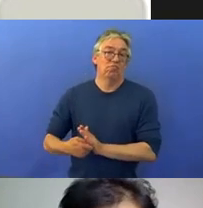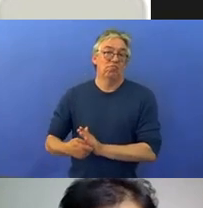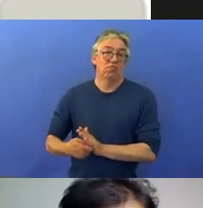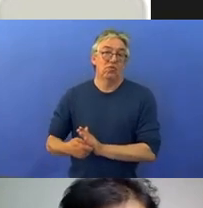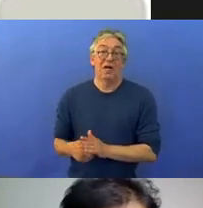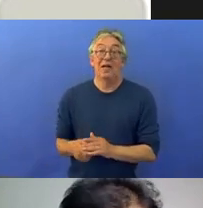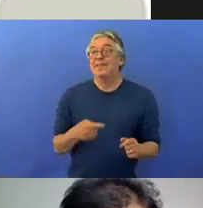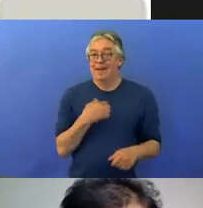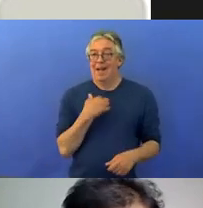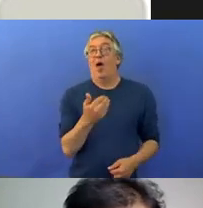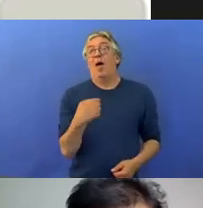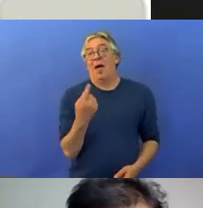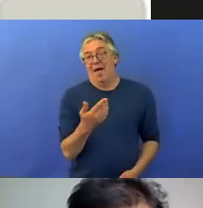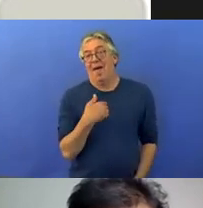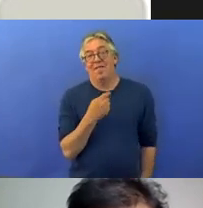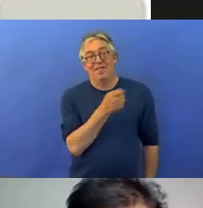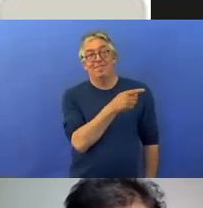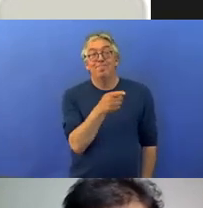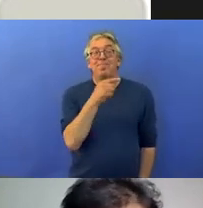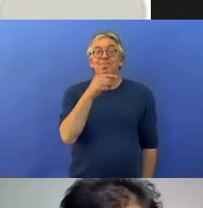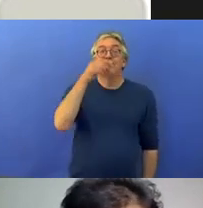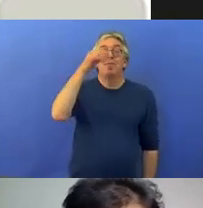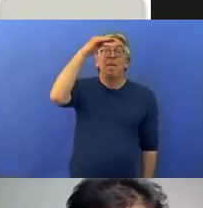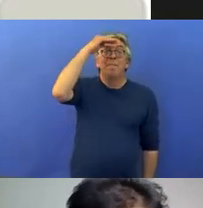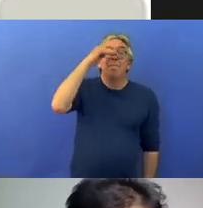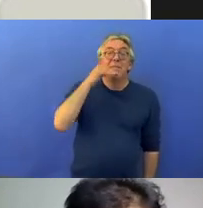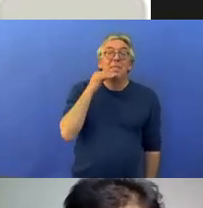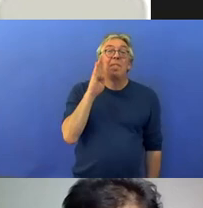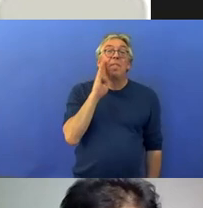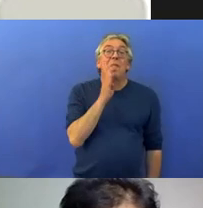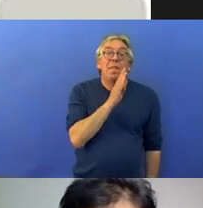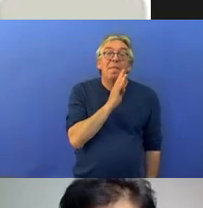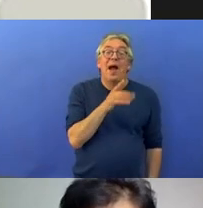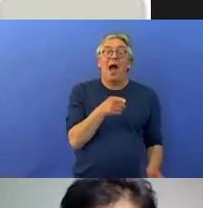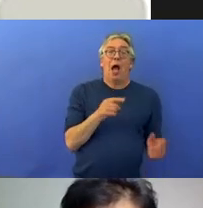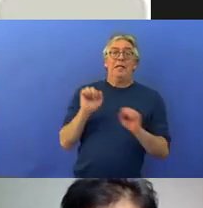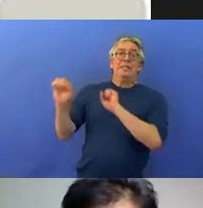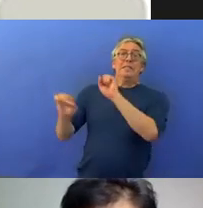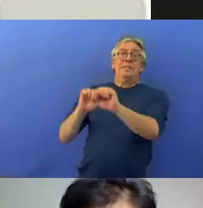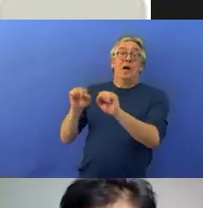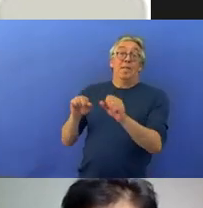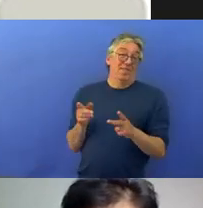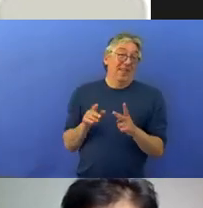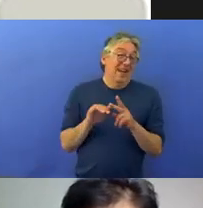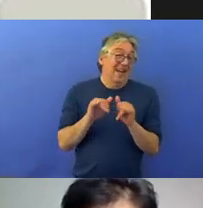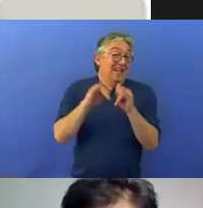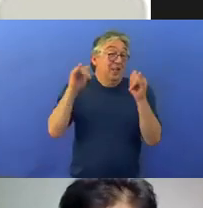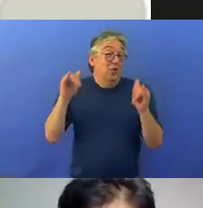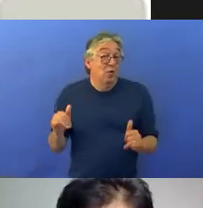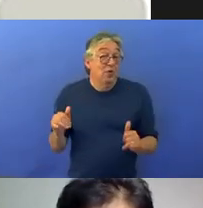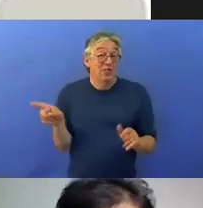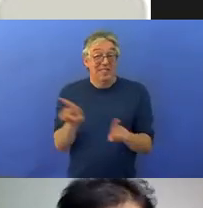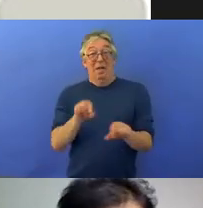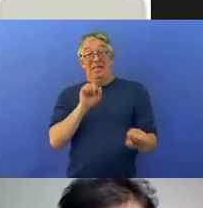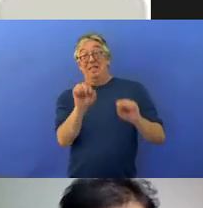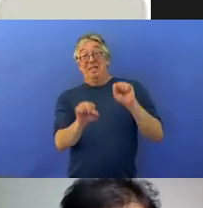this law, but the law should be passed based on